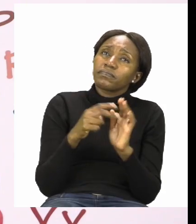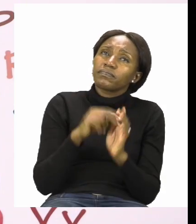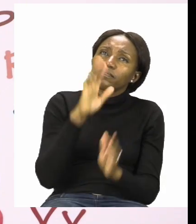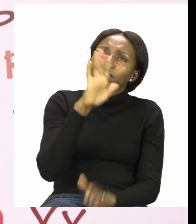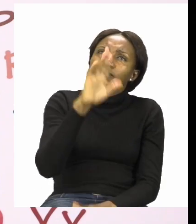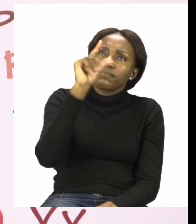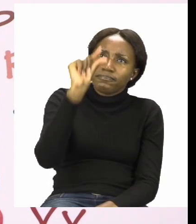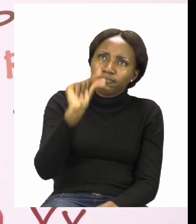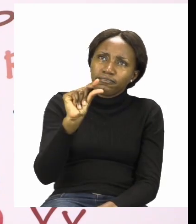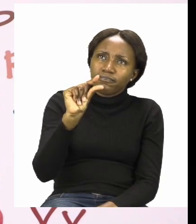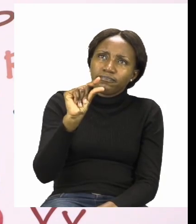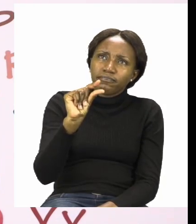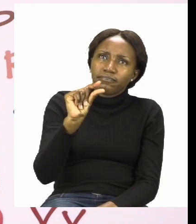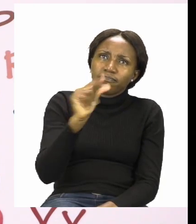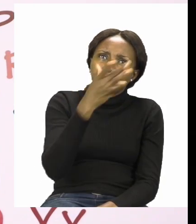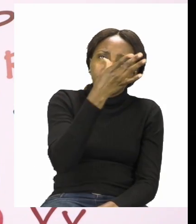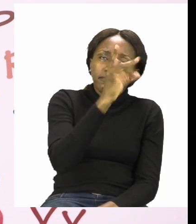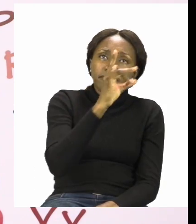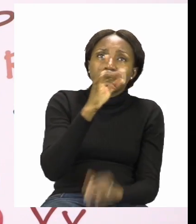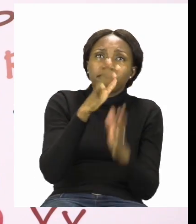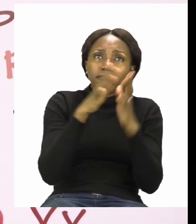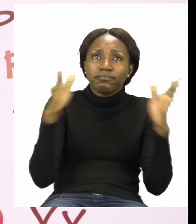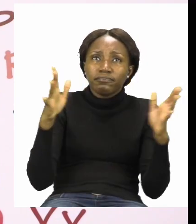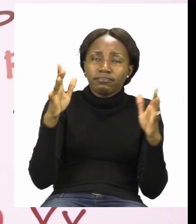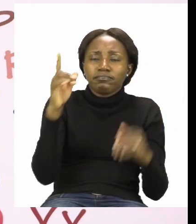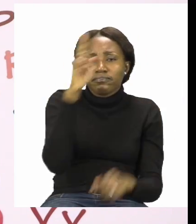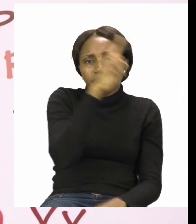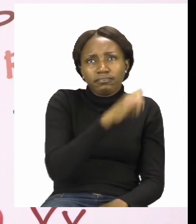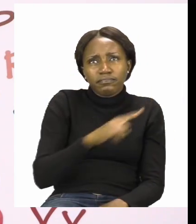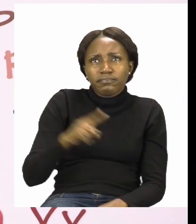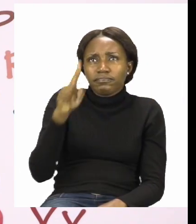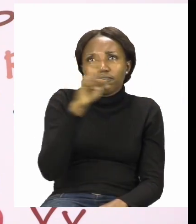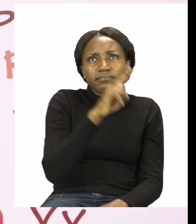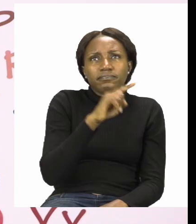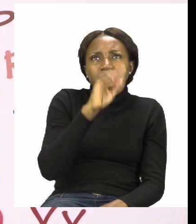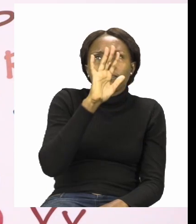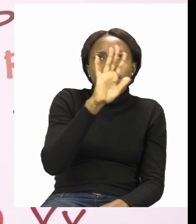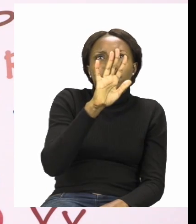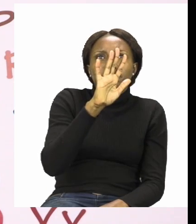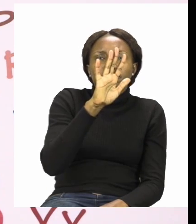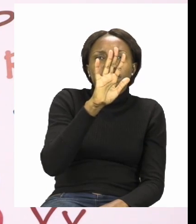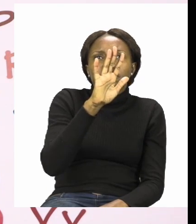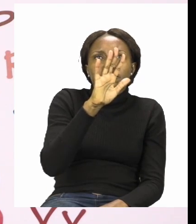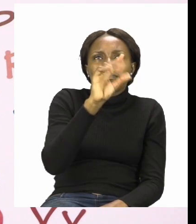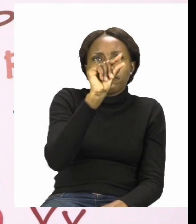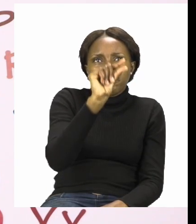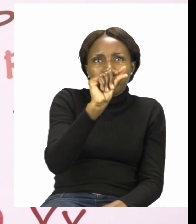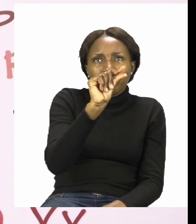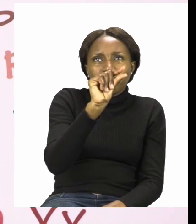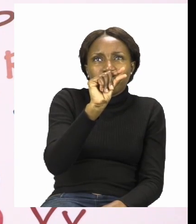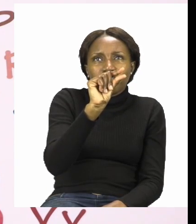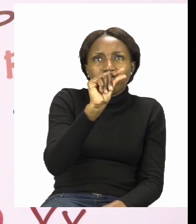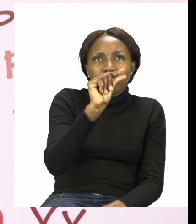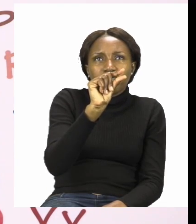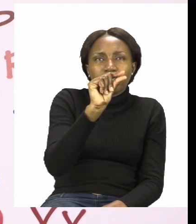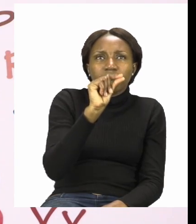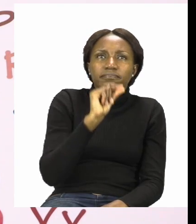number. So what we need to do is circle 5 to show that he is the smaller